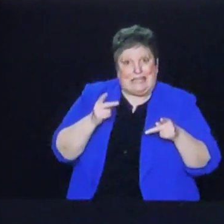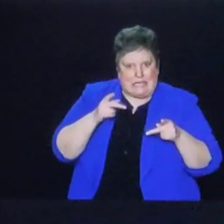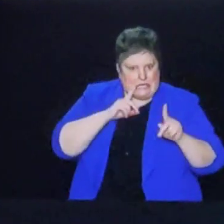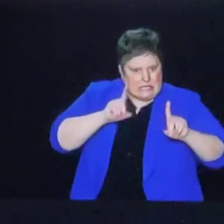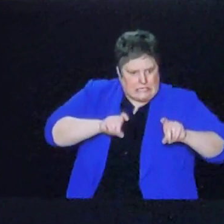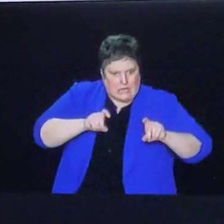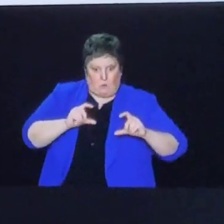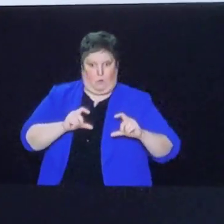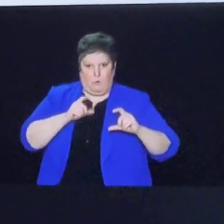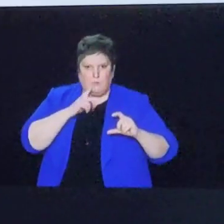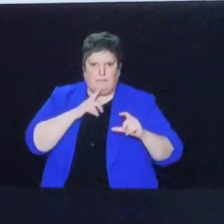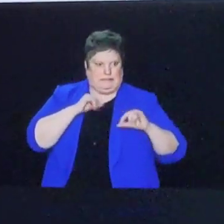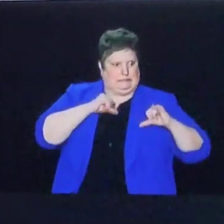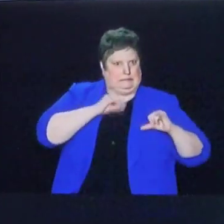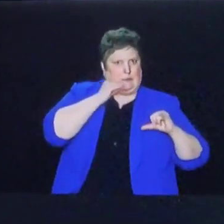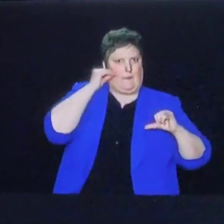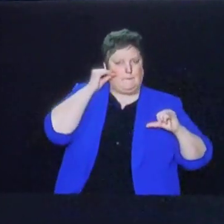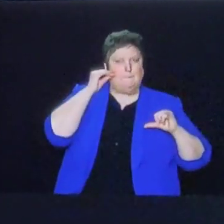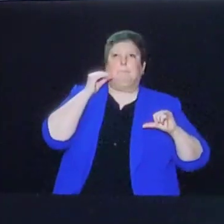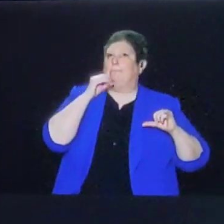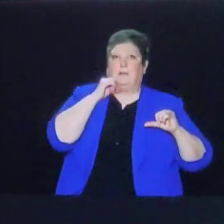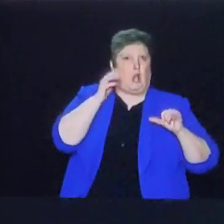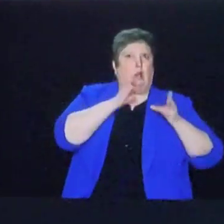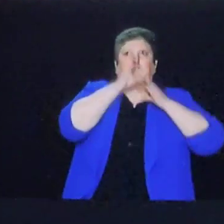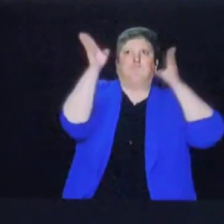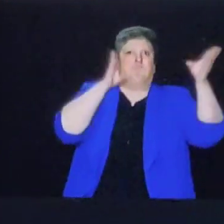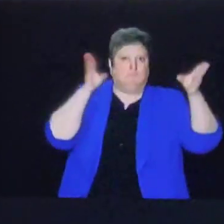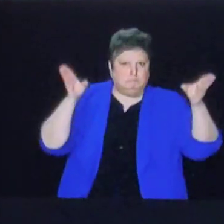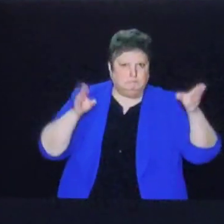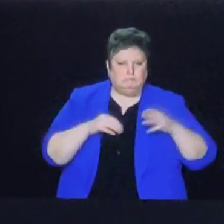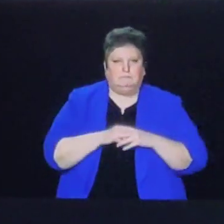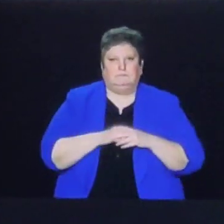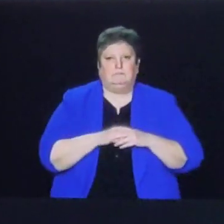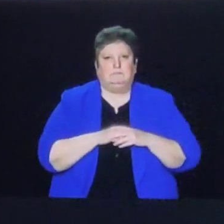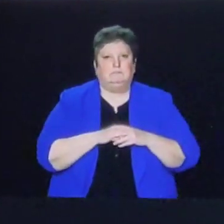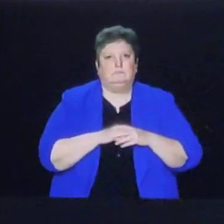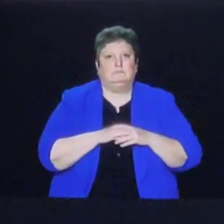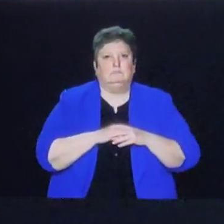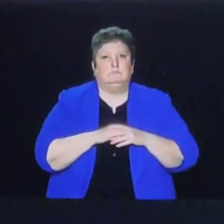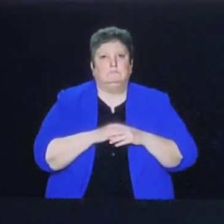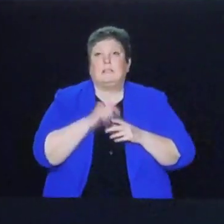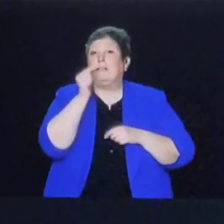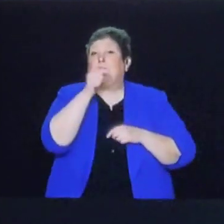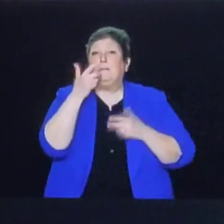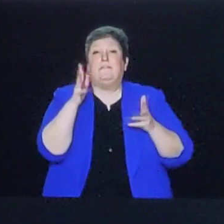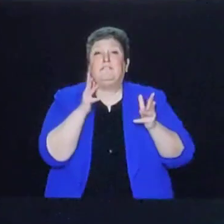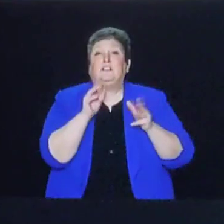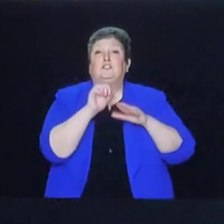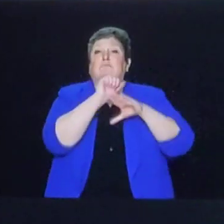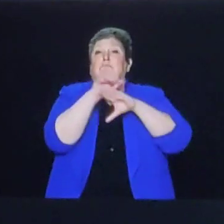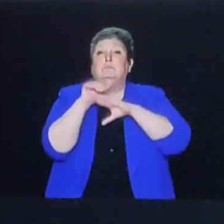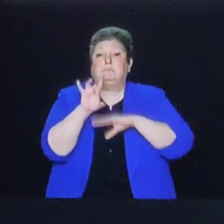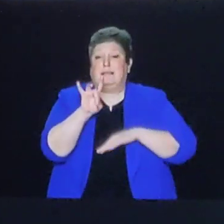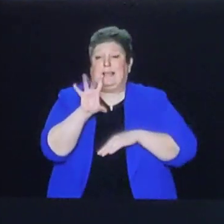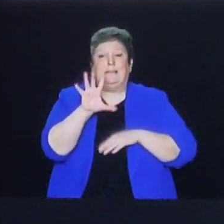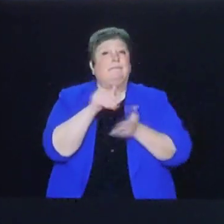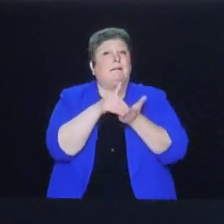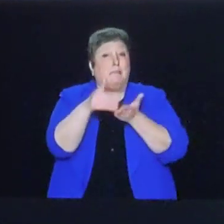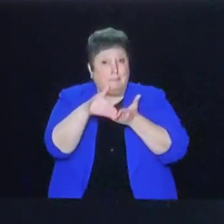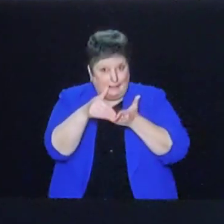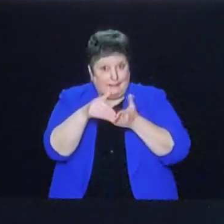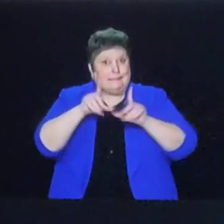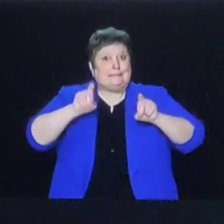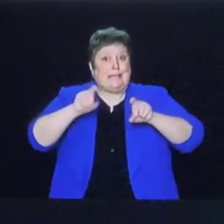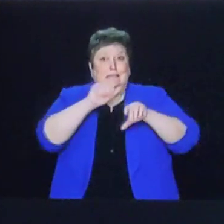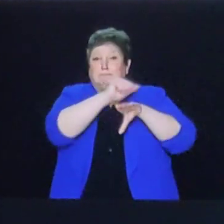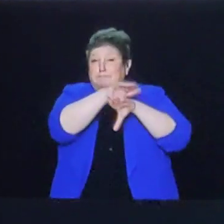Before December 2021, our government delivered 85 million of these tests to provinces and